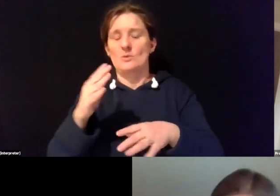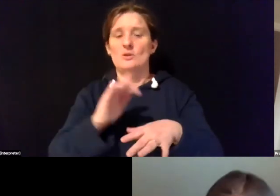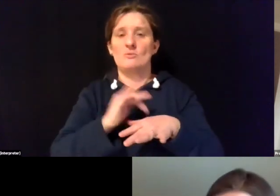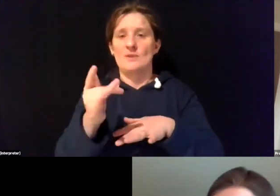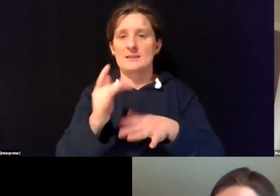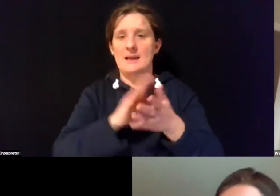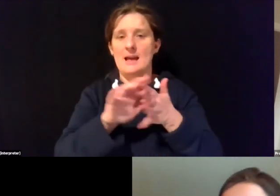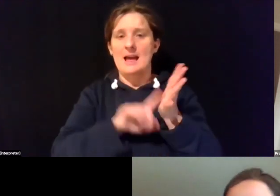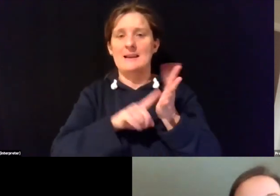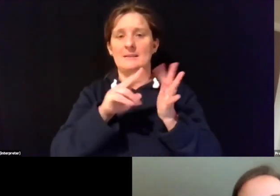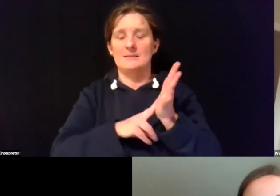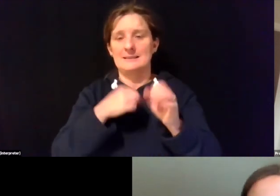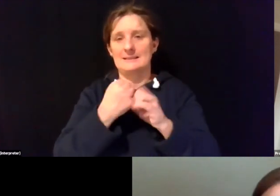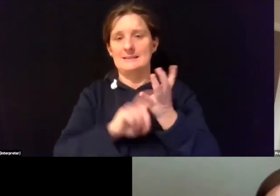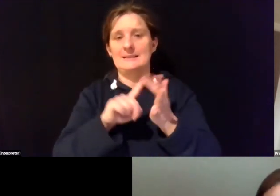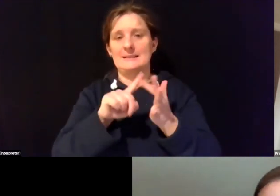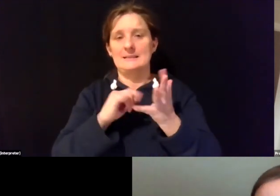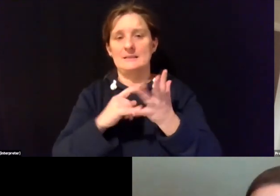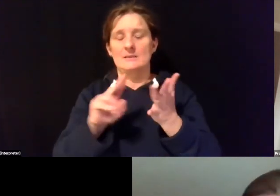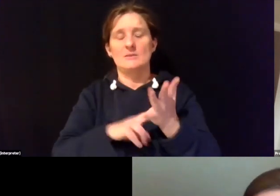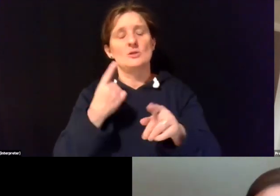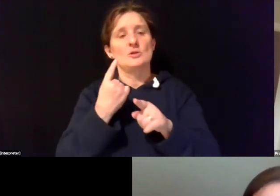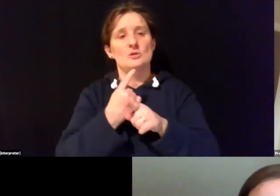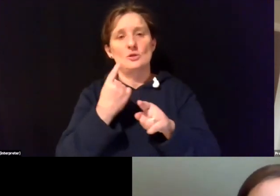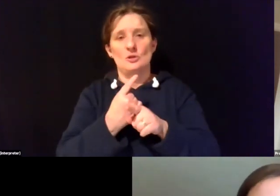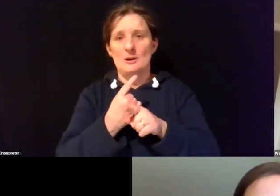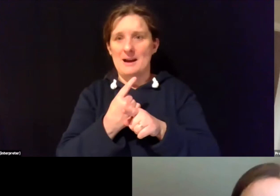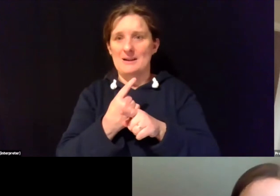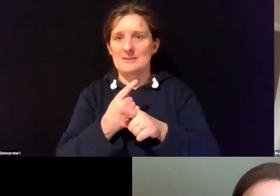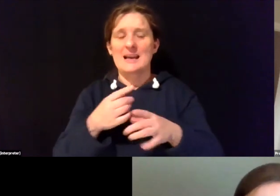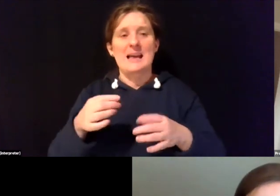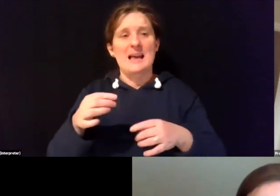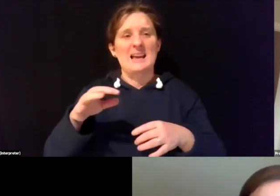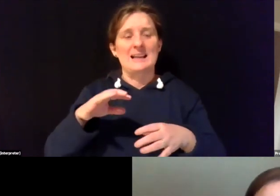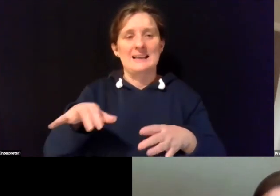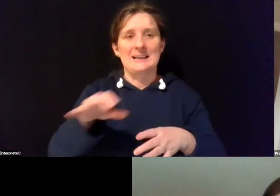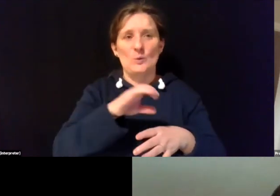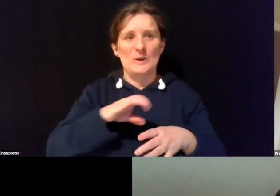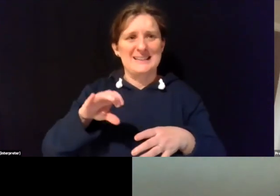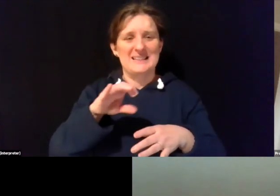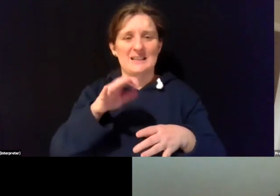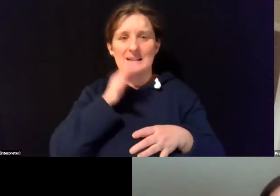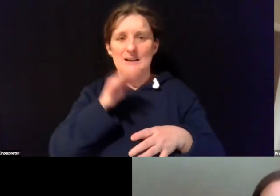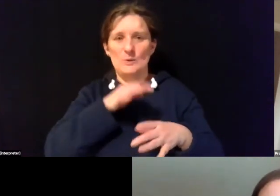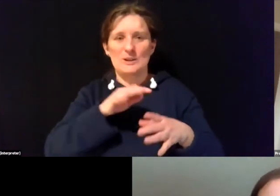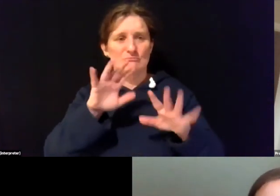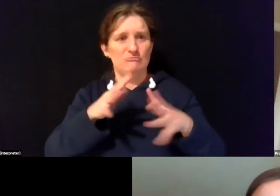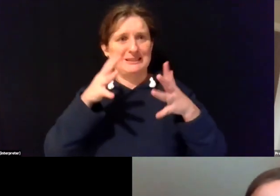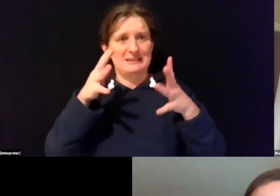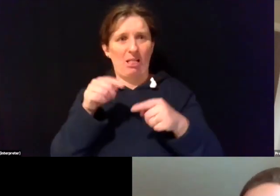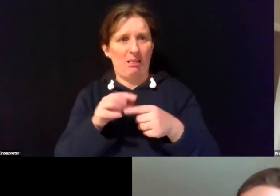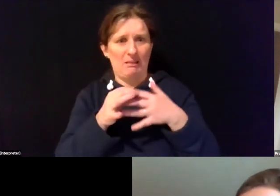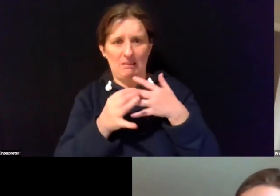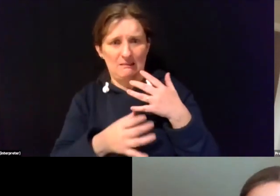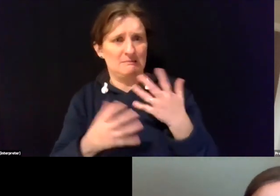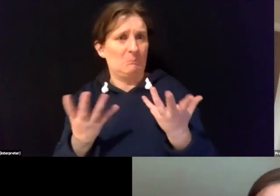Gleason. She's going to be talking about liquid crystal elastomers, and it's called A Bit of a Stretch. Helen is a fantastic speaker, so you're really in for